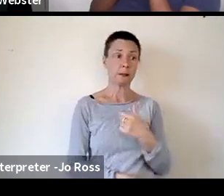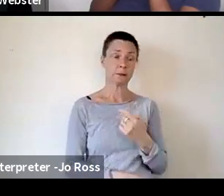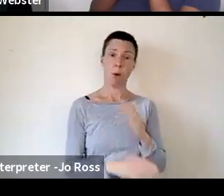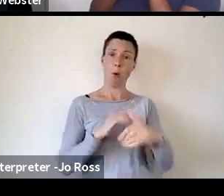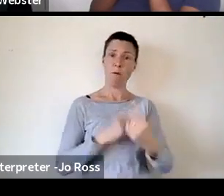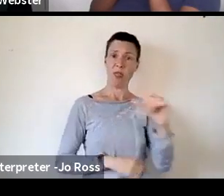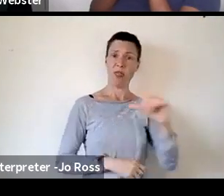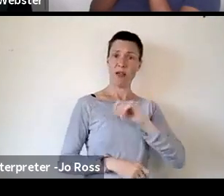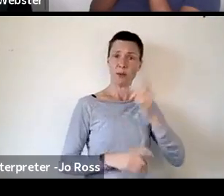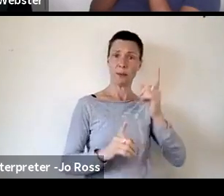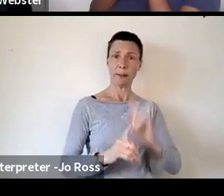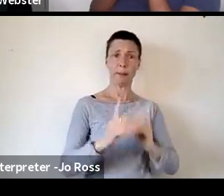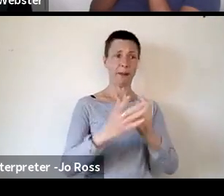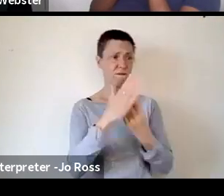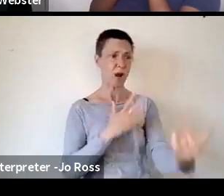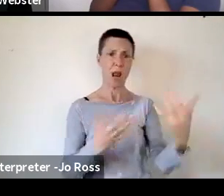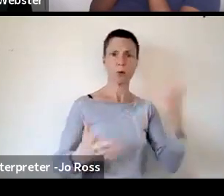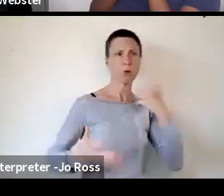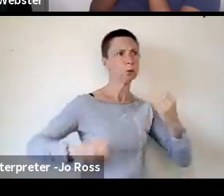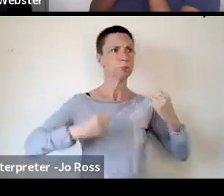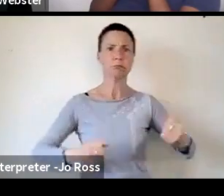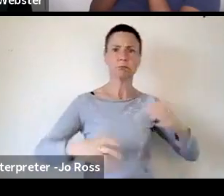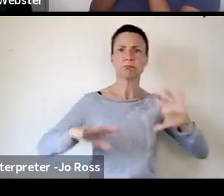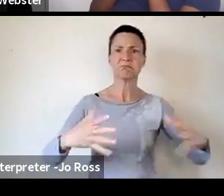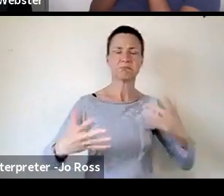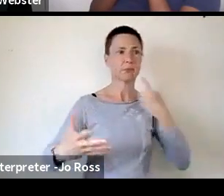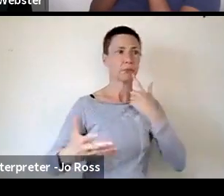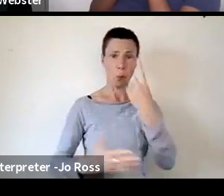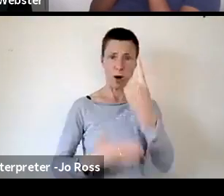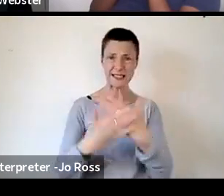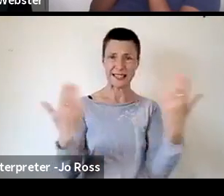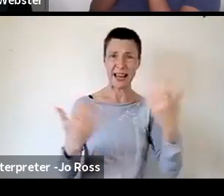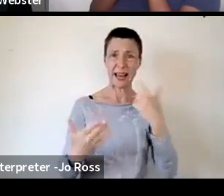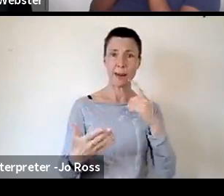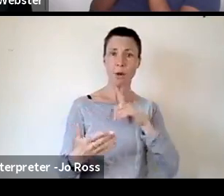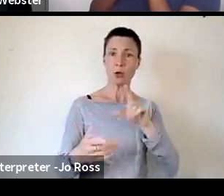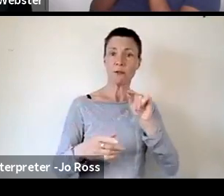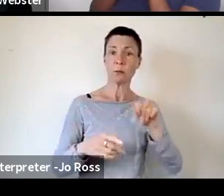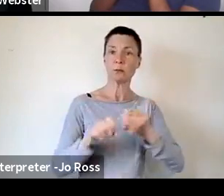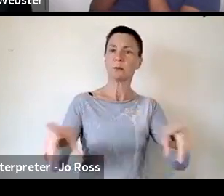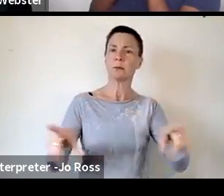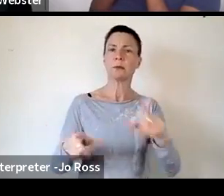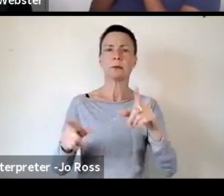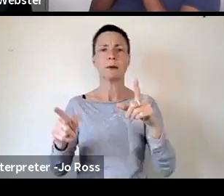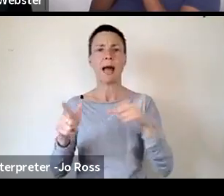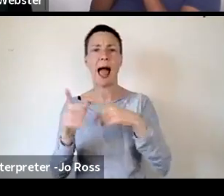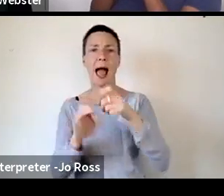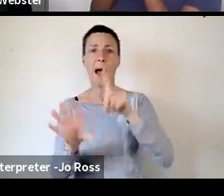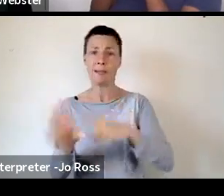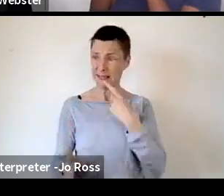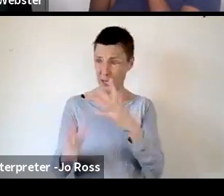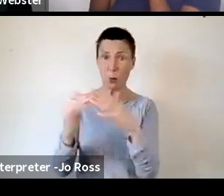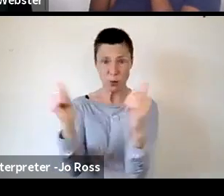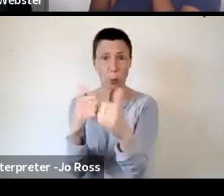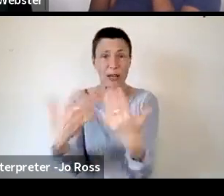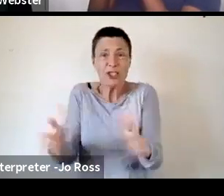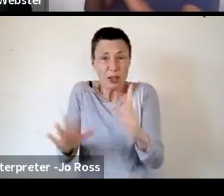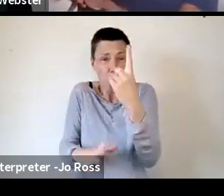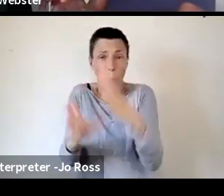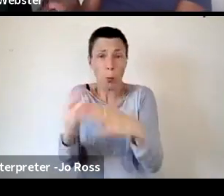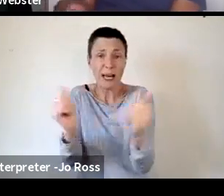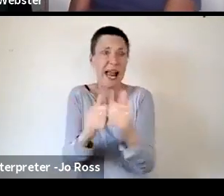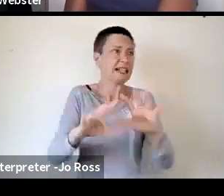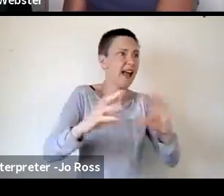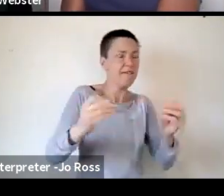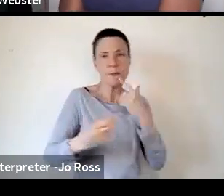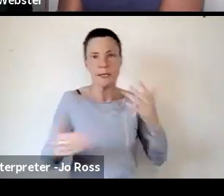freelancers mobilise within the space of like a day or two. It was a weekend, wasn't it? Just a weekend.